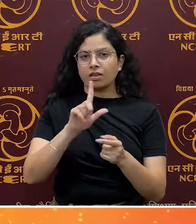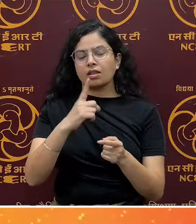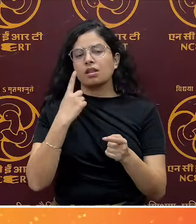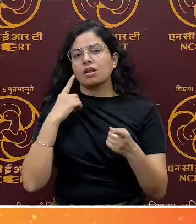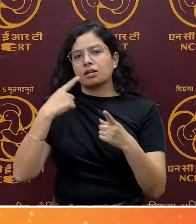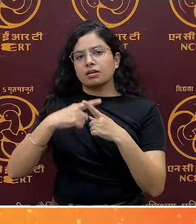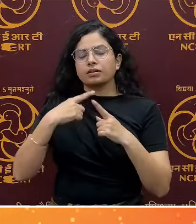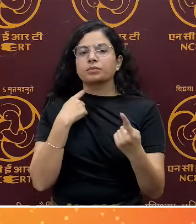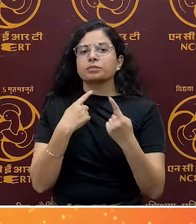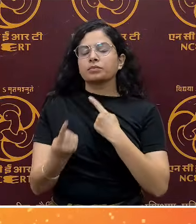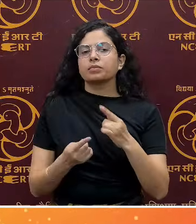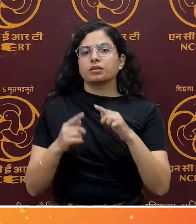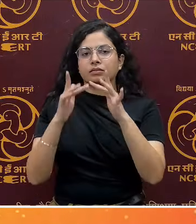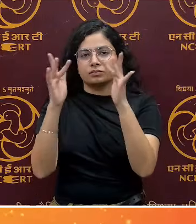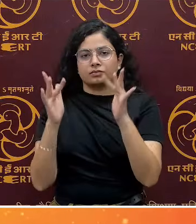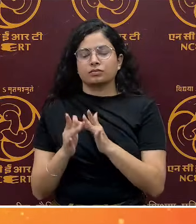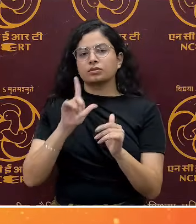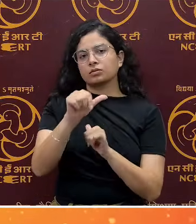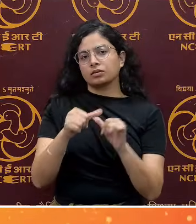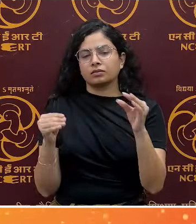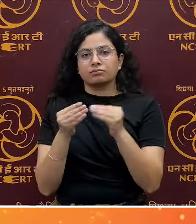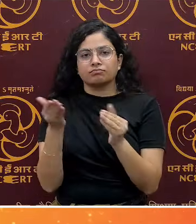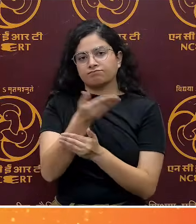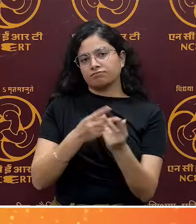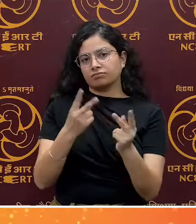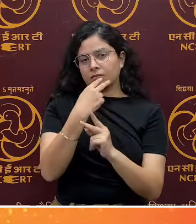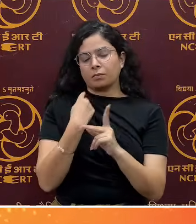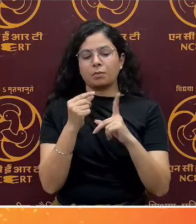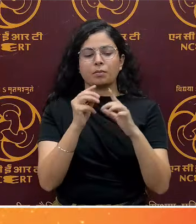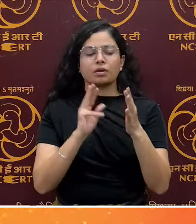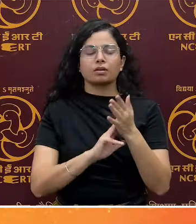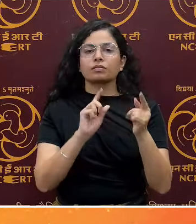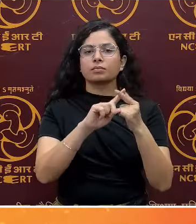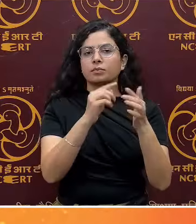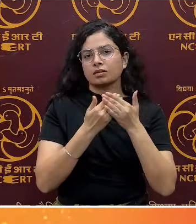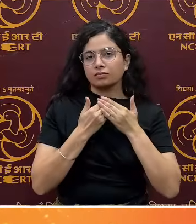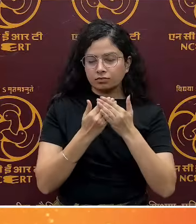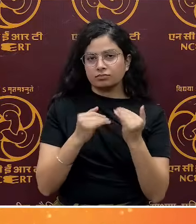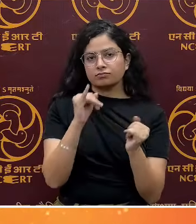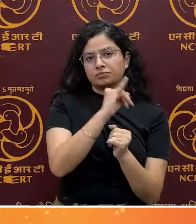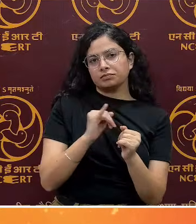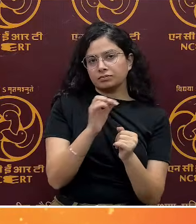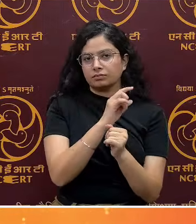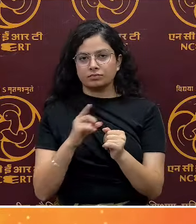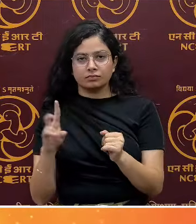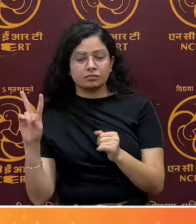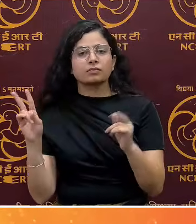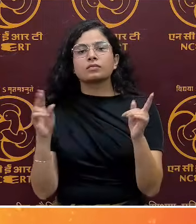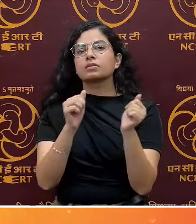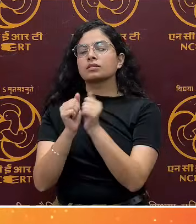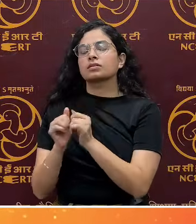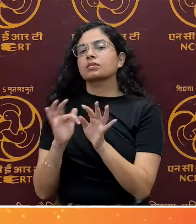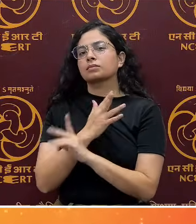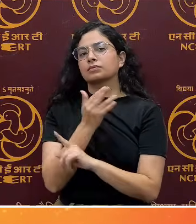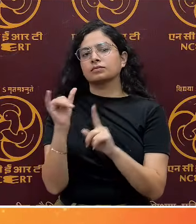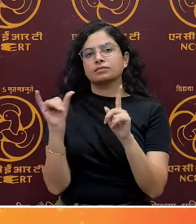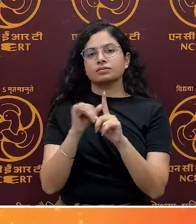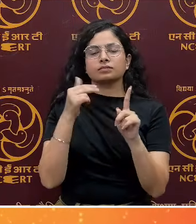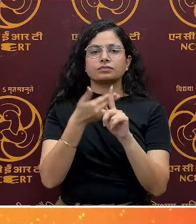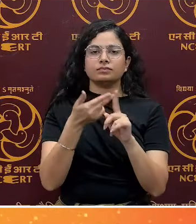on Virtual Lab. You are watching us right now on PM eVidya channel 6 to 12 and also on our YouTube